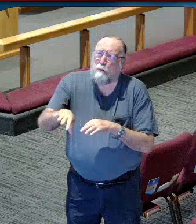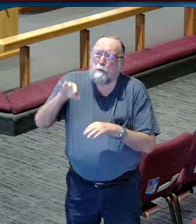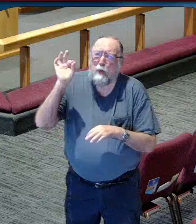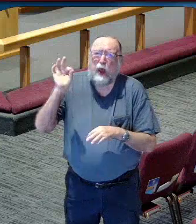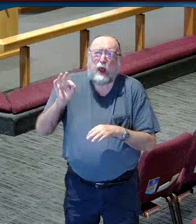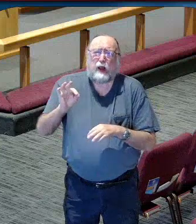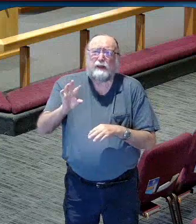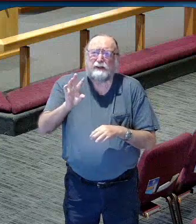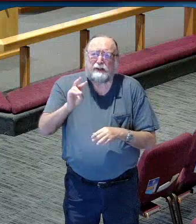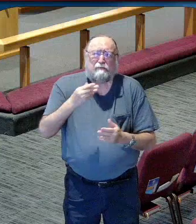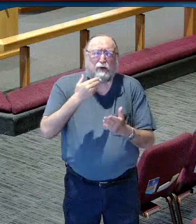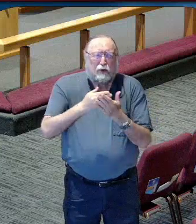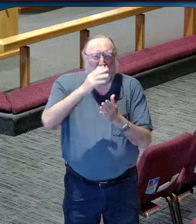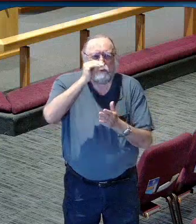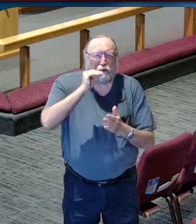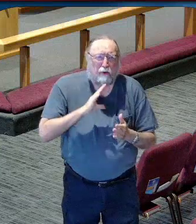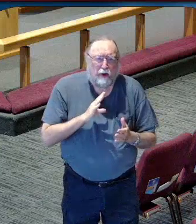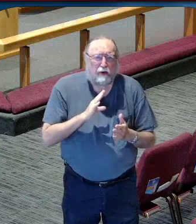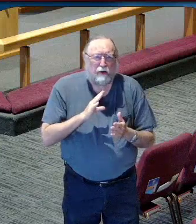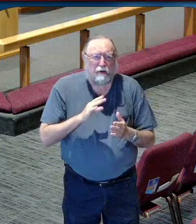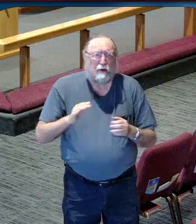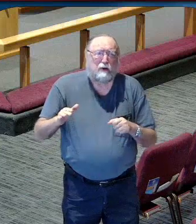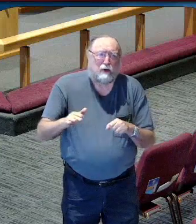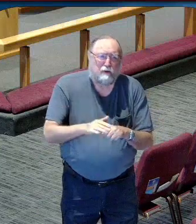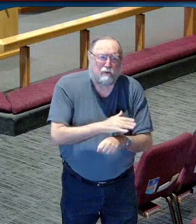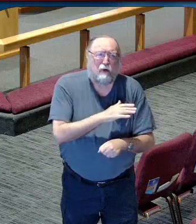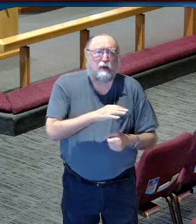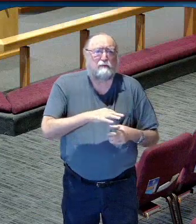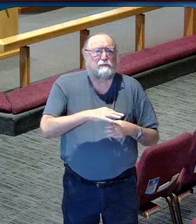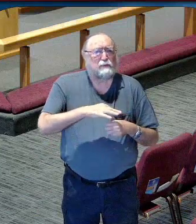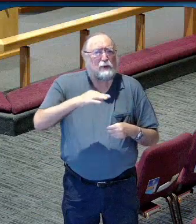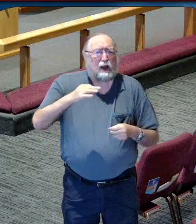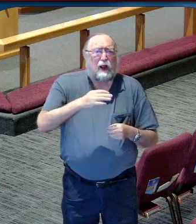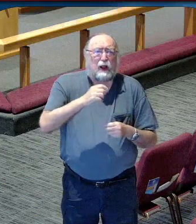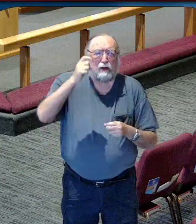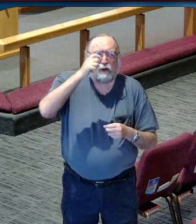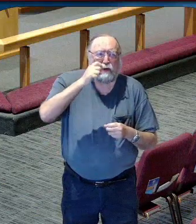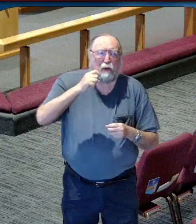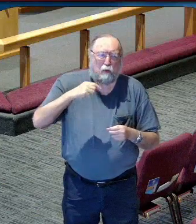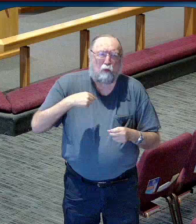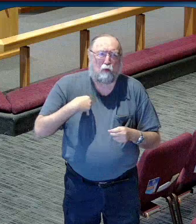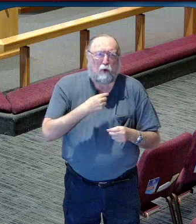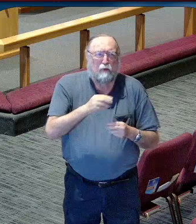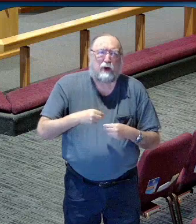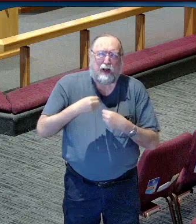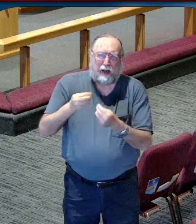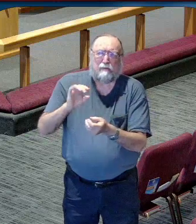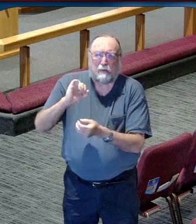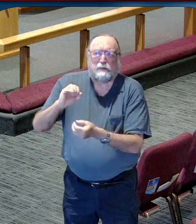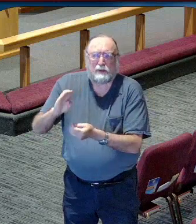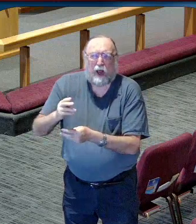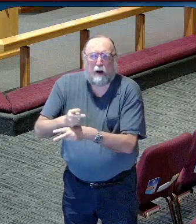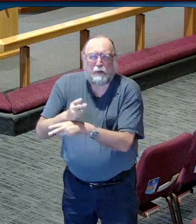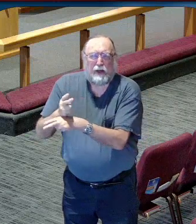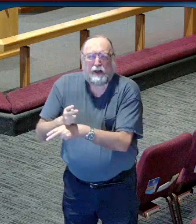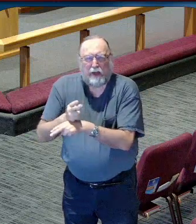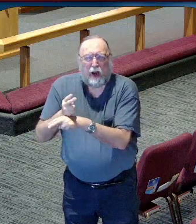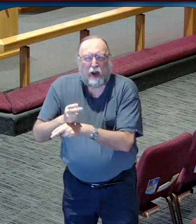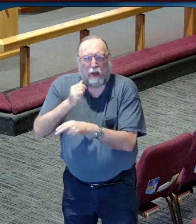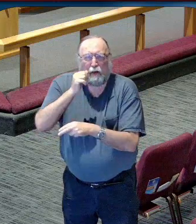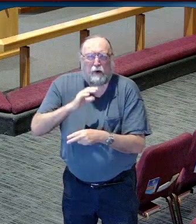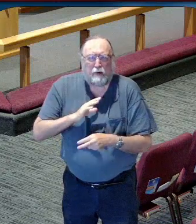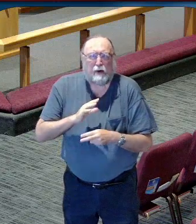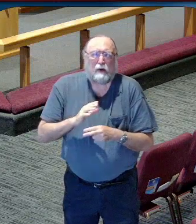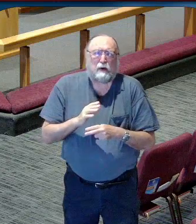of good repute, full of the Spirit and of wisdom, whom we will appoint to this duty, but we will devote ourselves